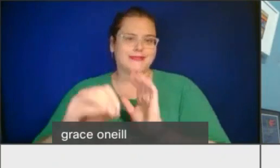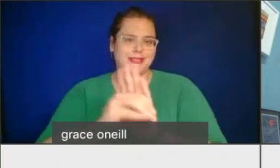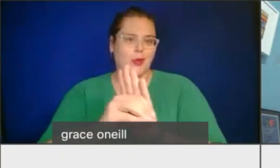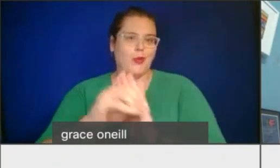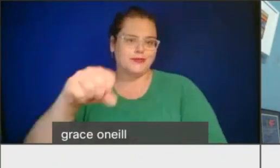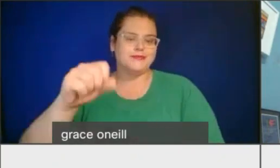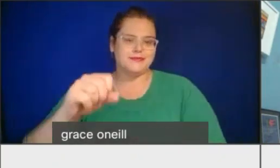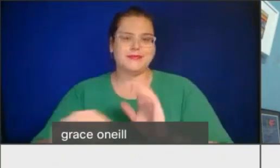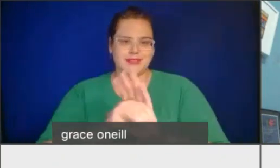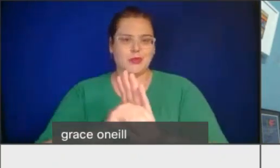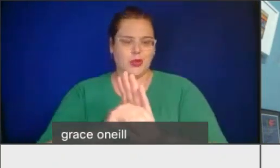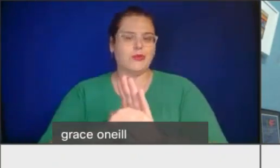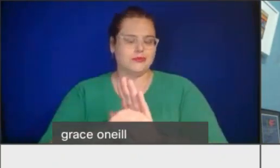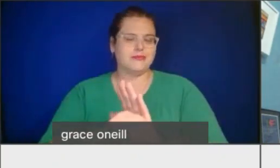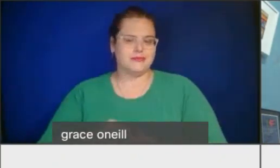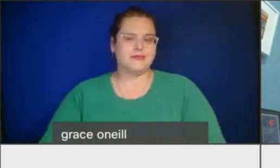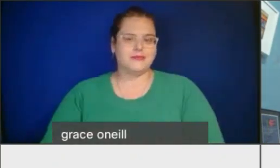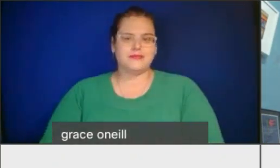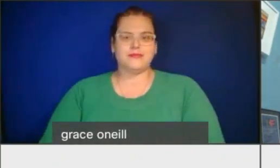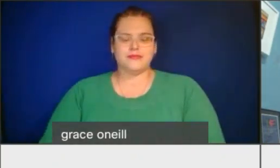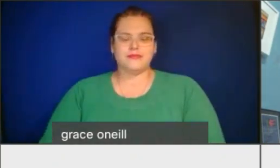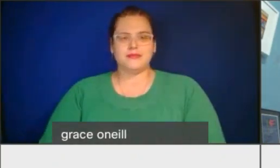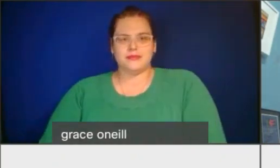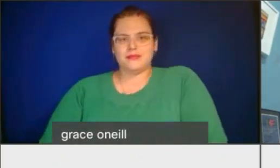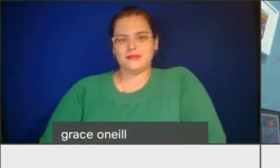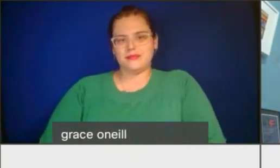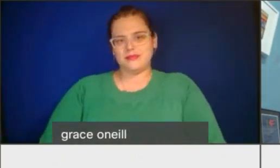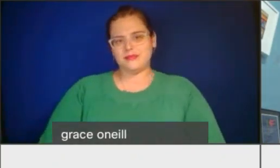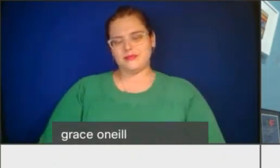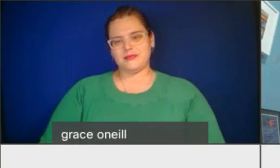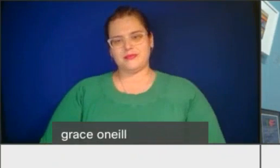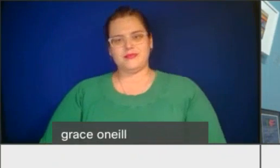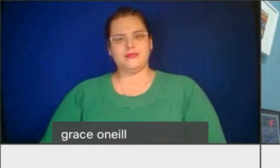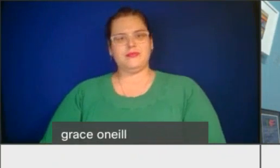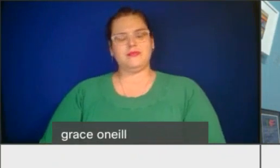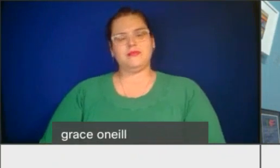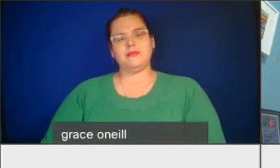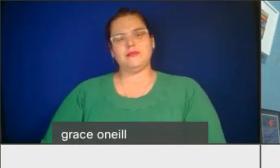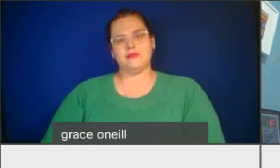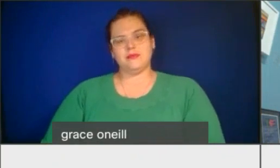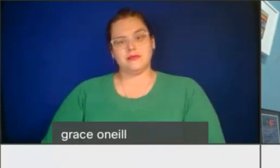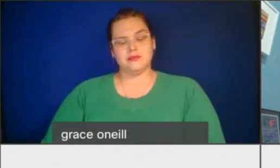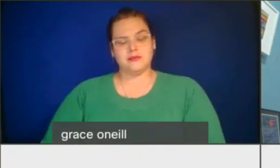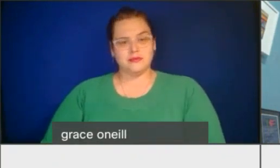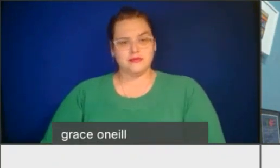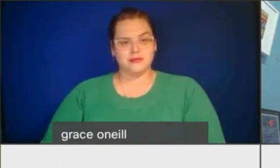0 granted there. And they also report separately for,